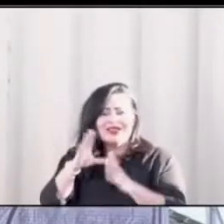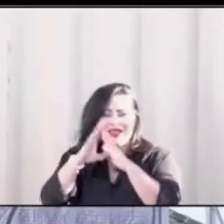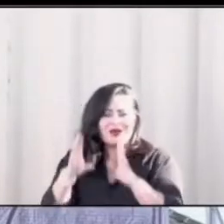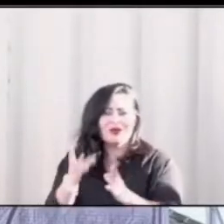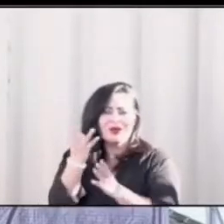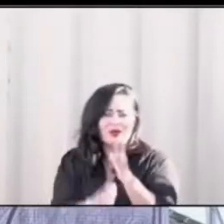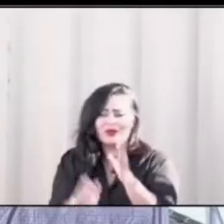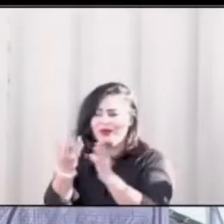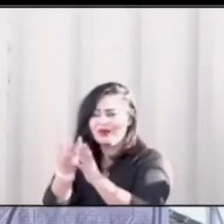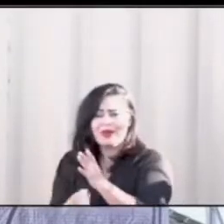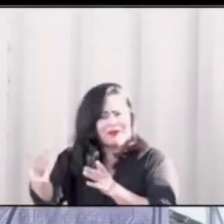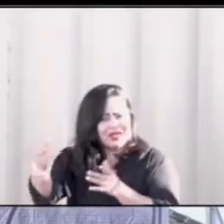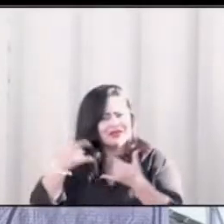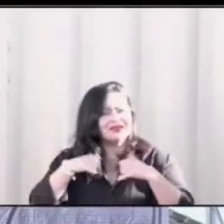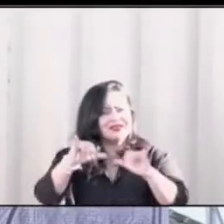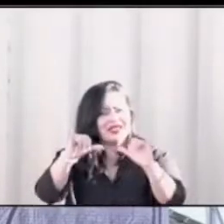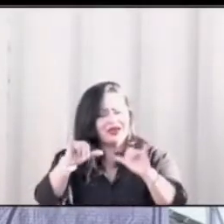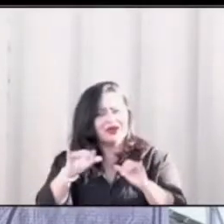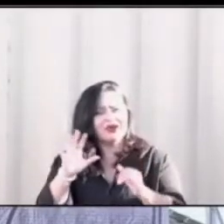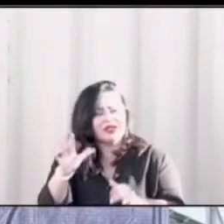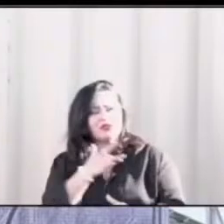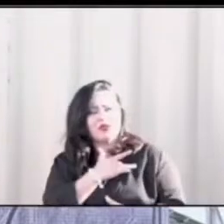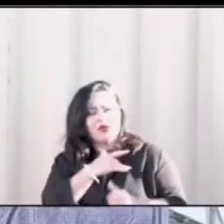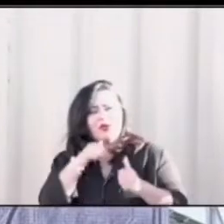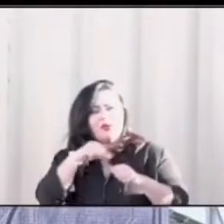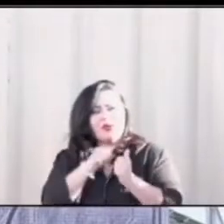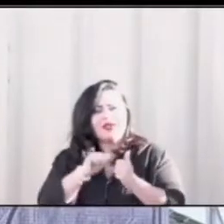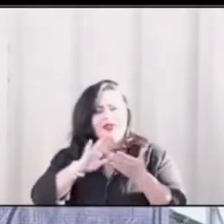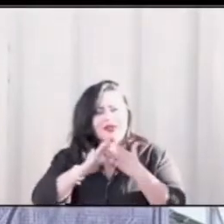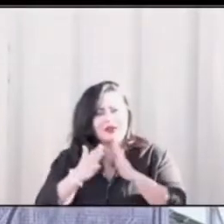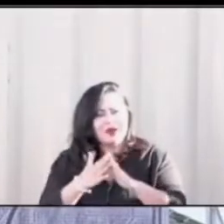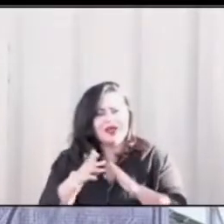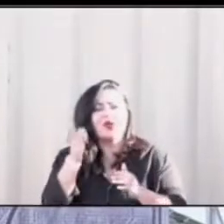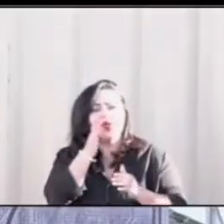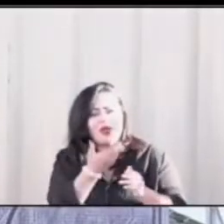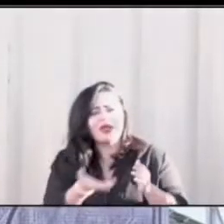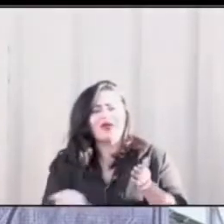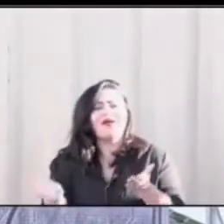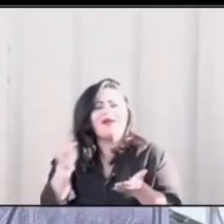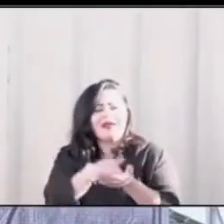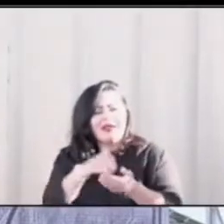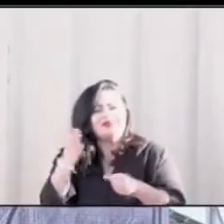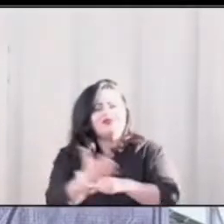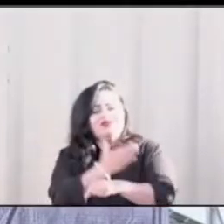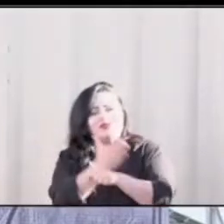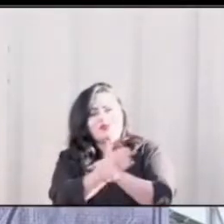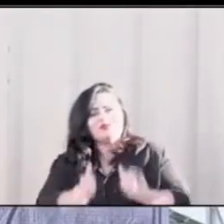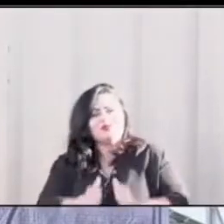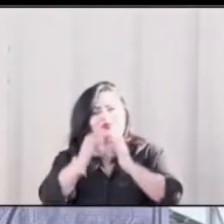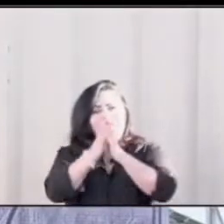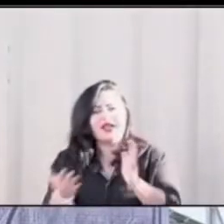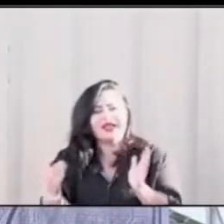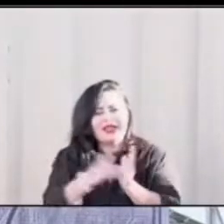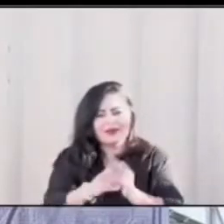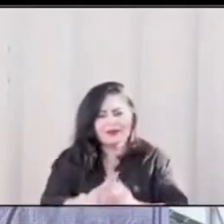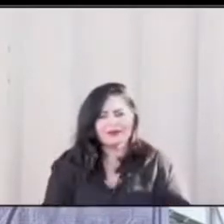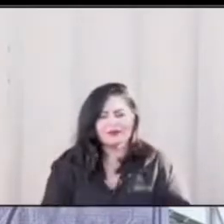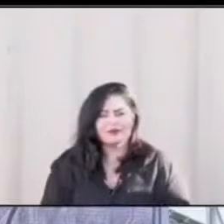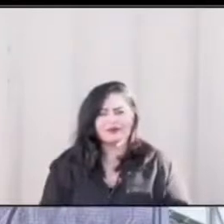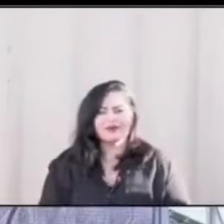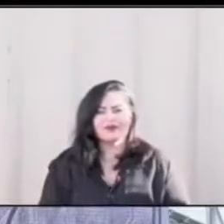more to him to be a part of this community and rise above the ashes than anything else right now. It helps him get his mind off it. On to